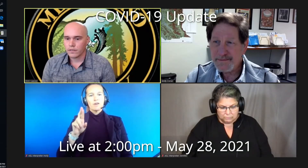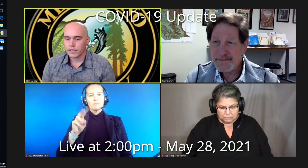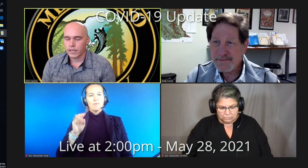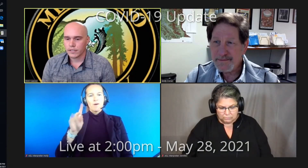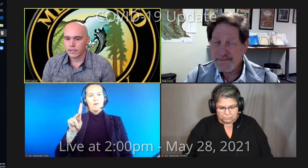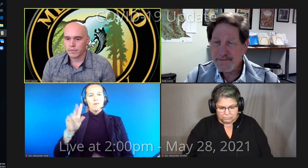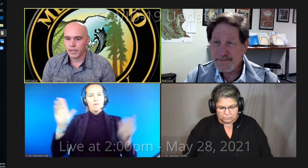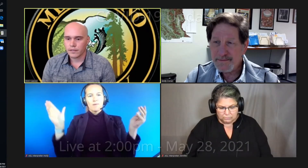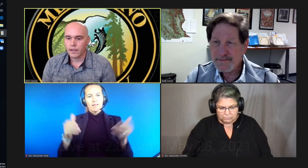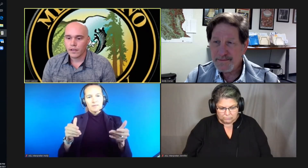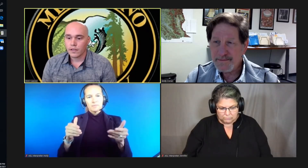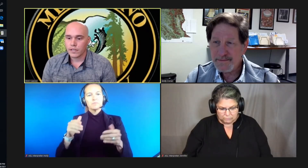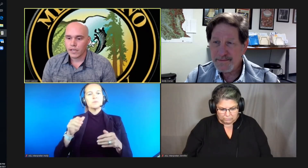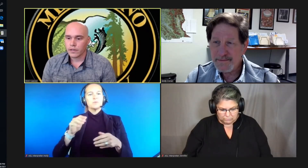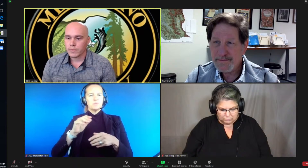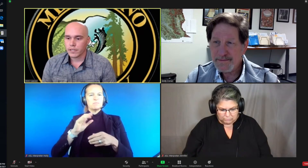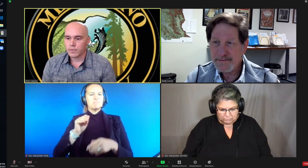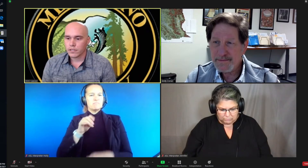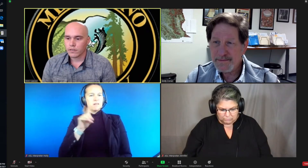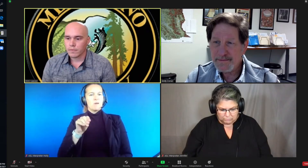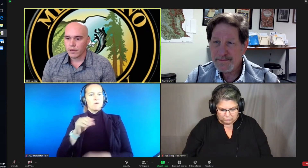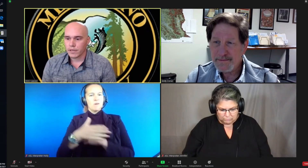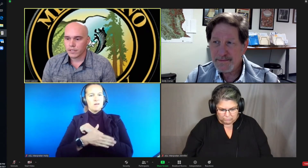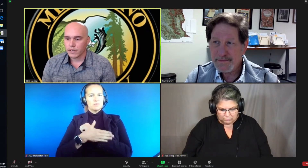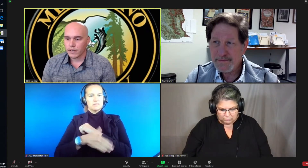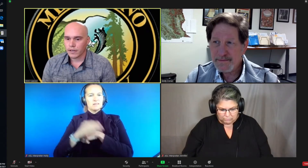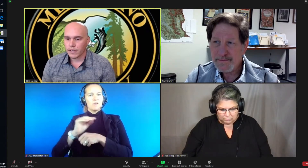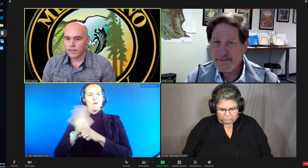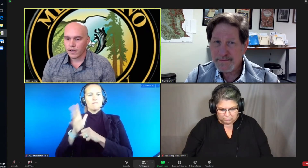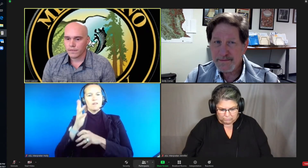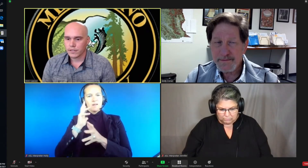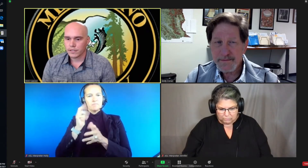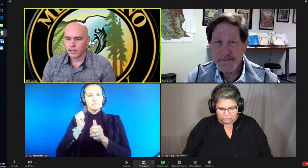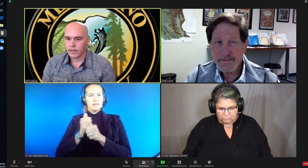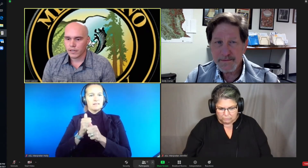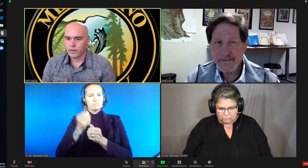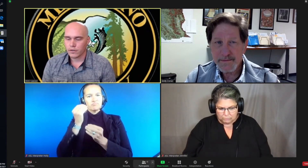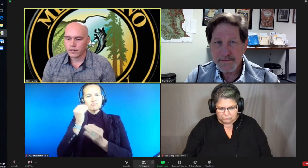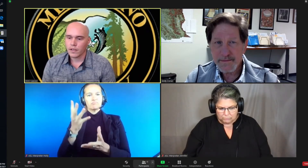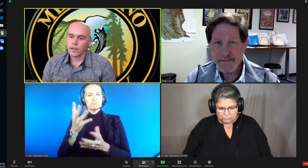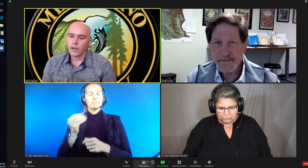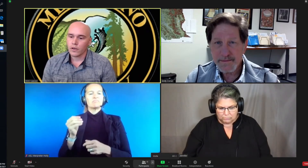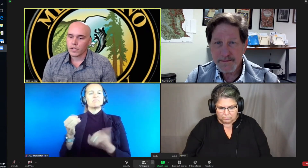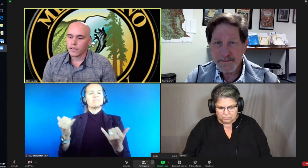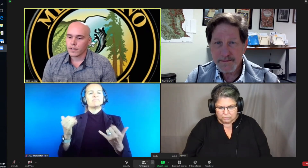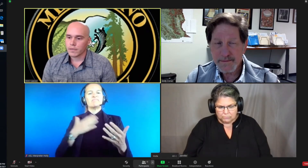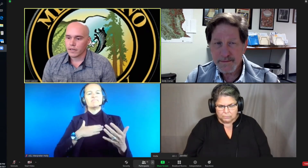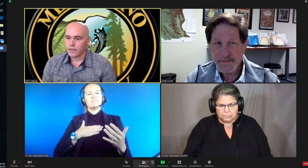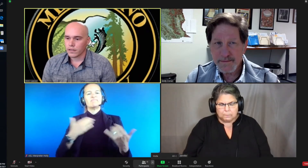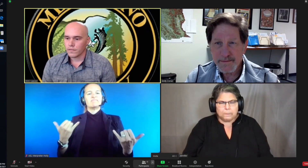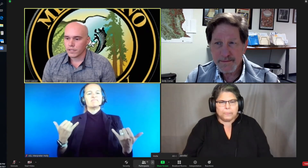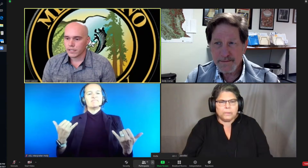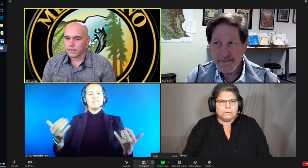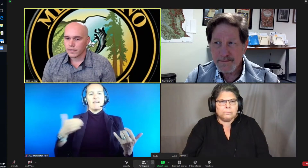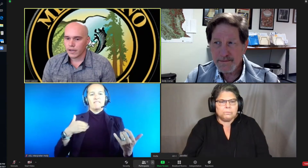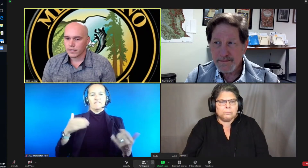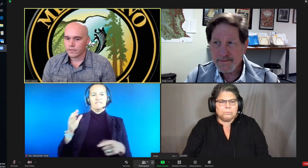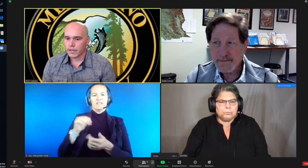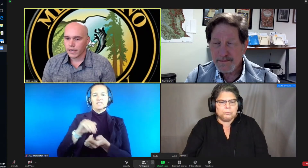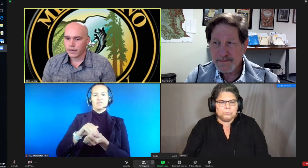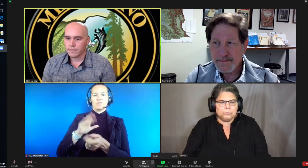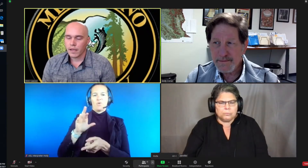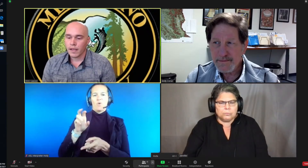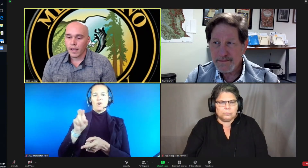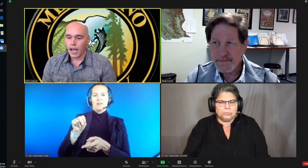County COVID-19 update. Today, we are pleased to be joined by Mendocino County Health Officer, Dr. Andy Coren. We'll give an update on the COVID-19 status